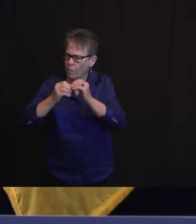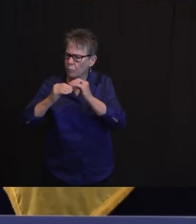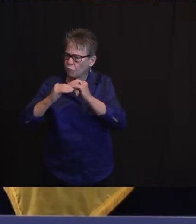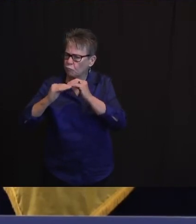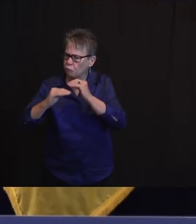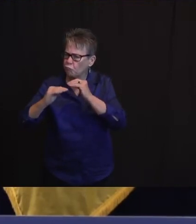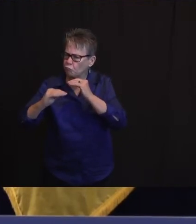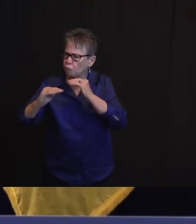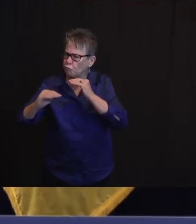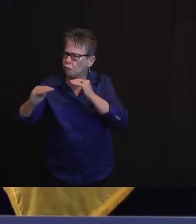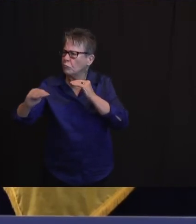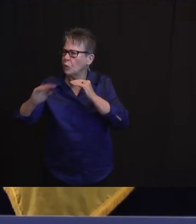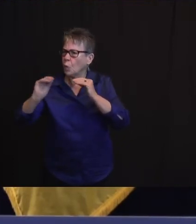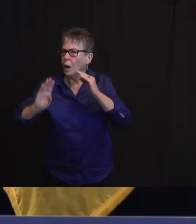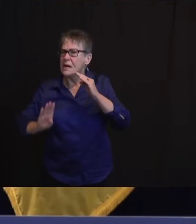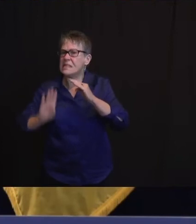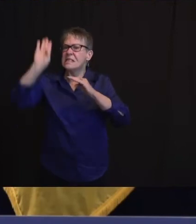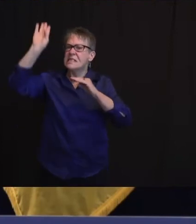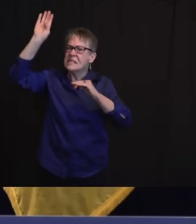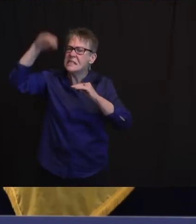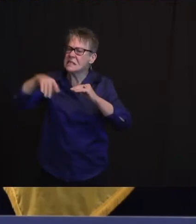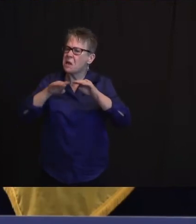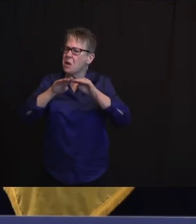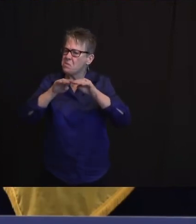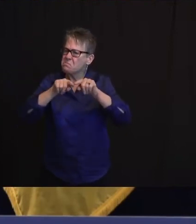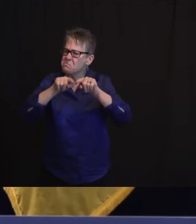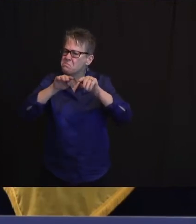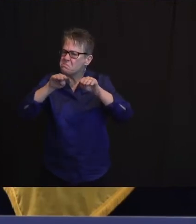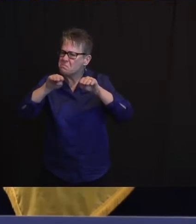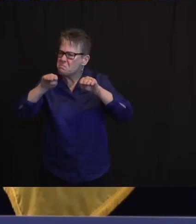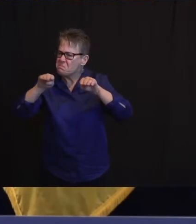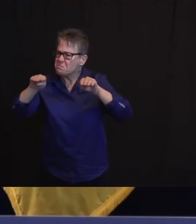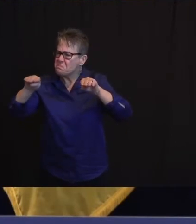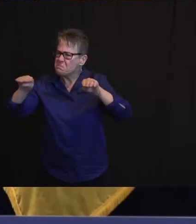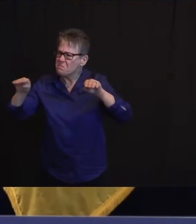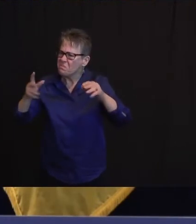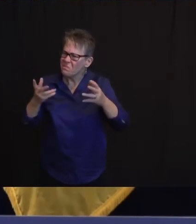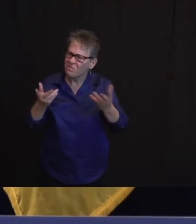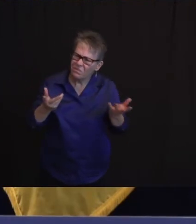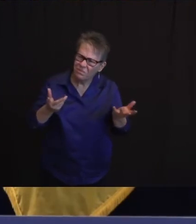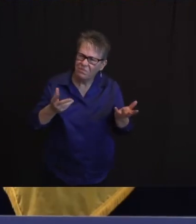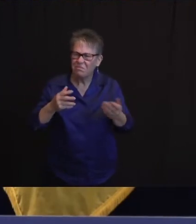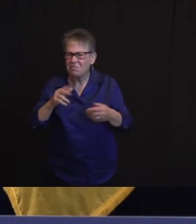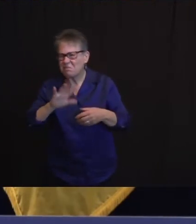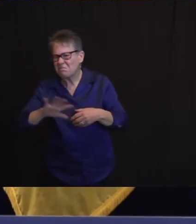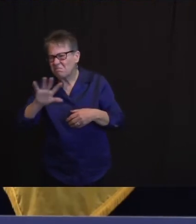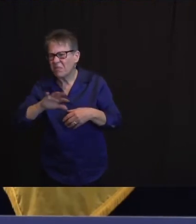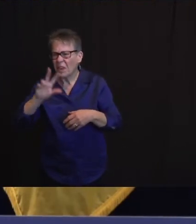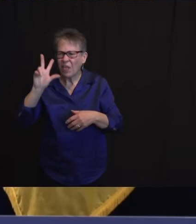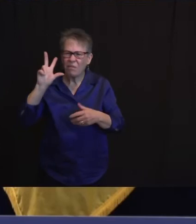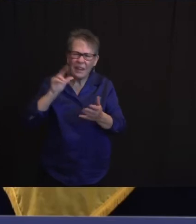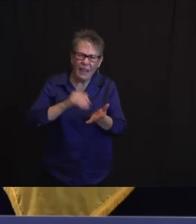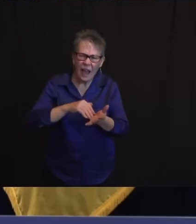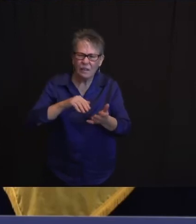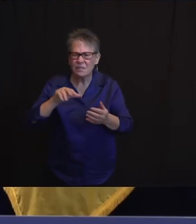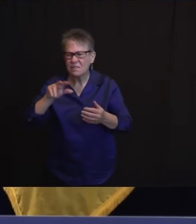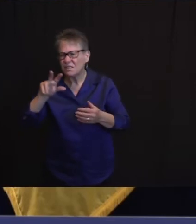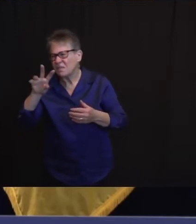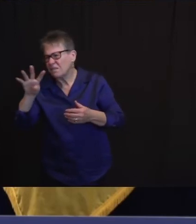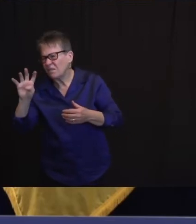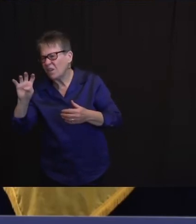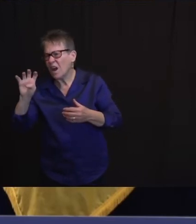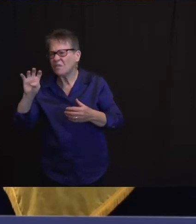past, really now 3 weeks, it's been in that range of sort of 3,400 to 3,800, and today it